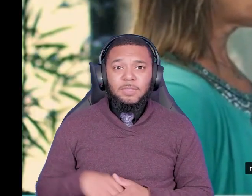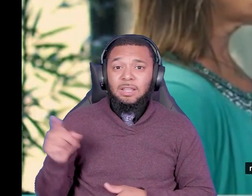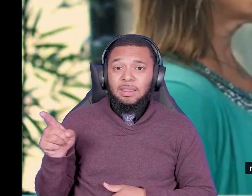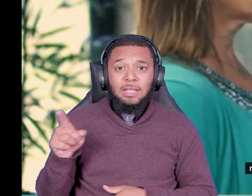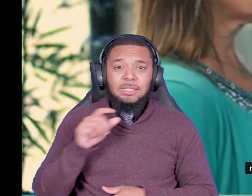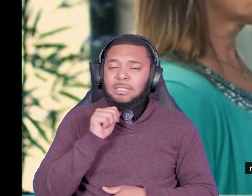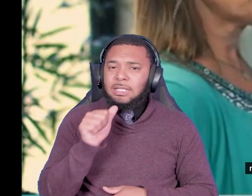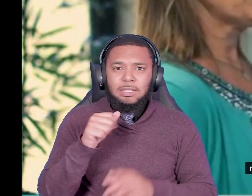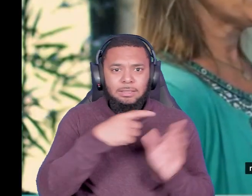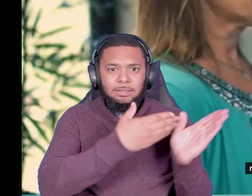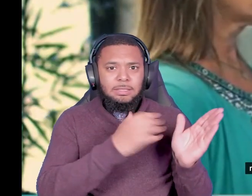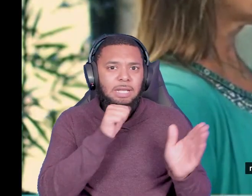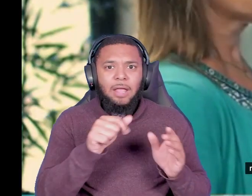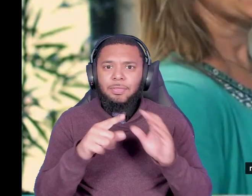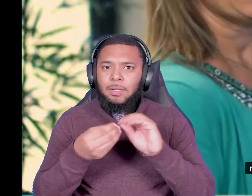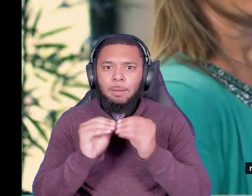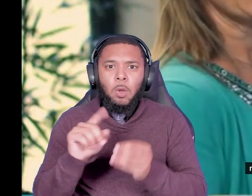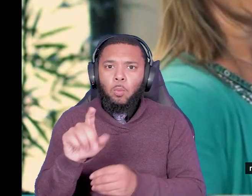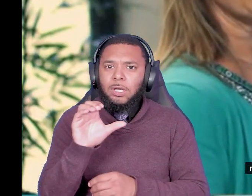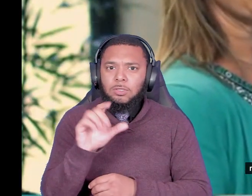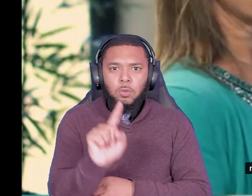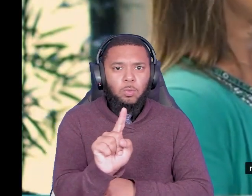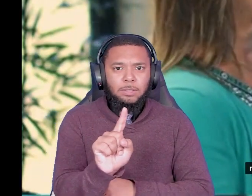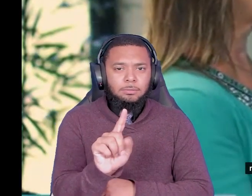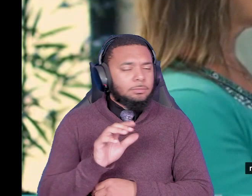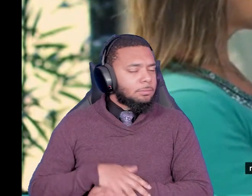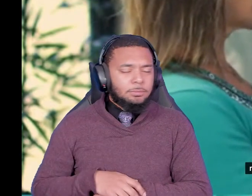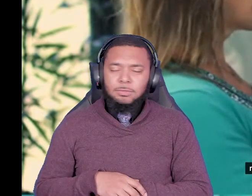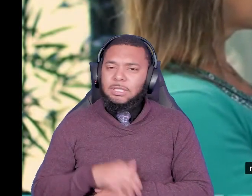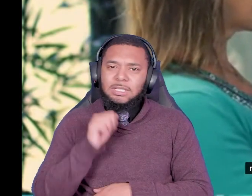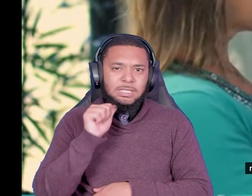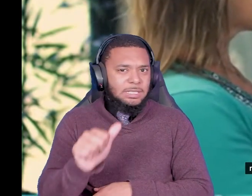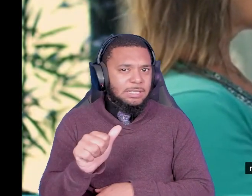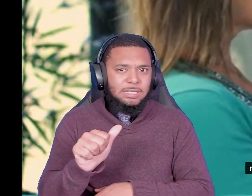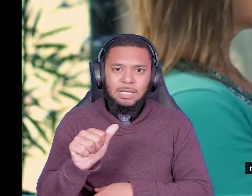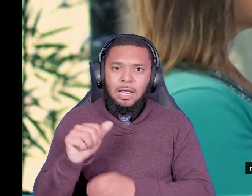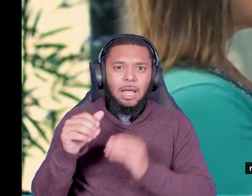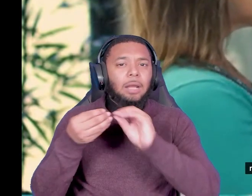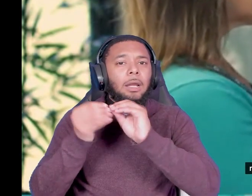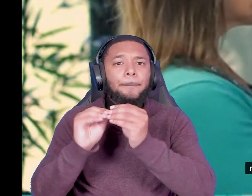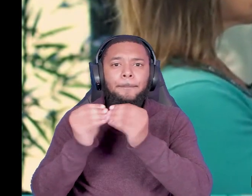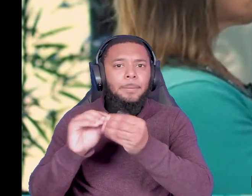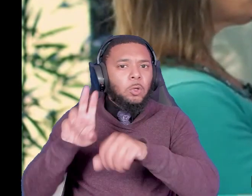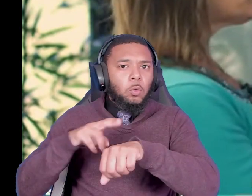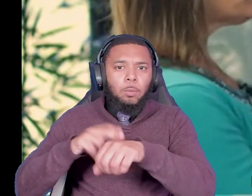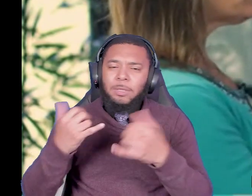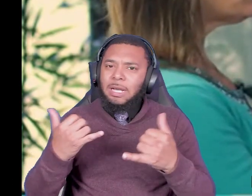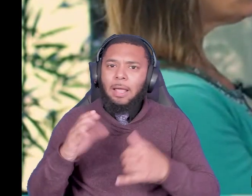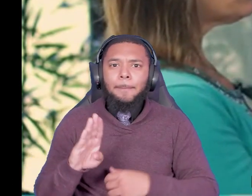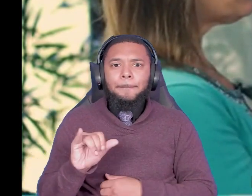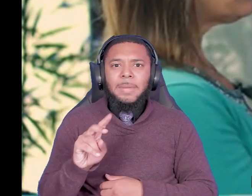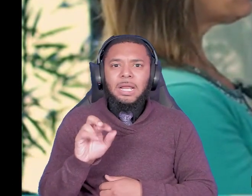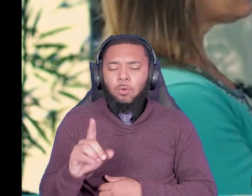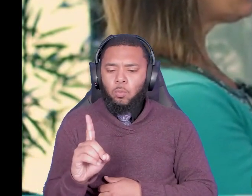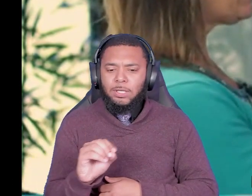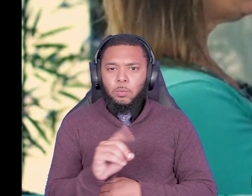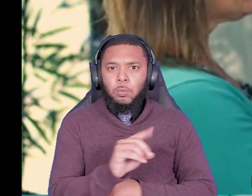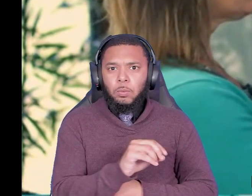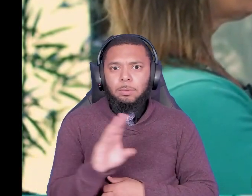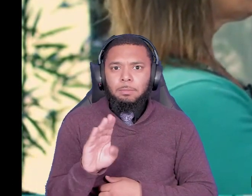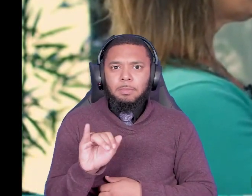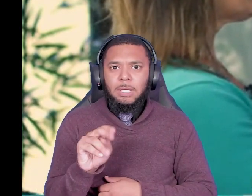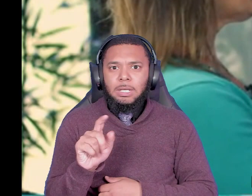number 101 because we're not in decimal anymore. We are now in binary. But I'm going to still do the same